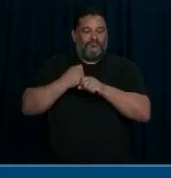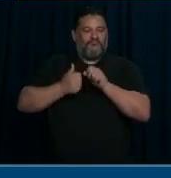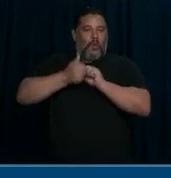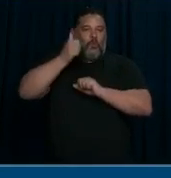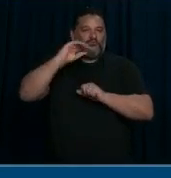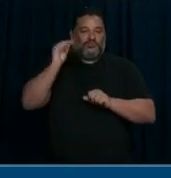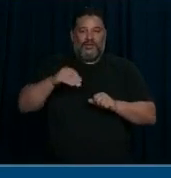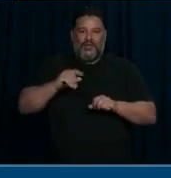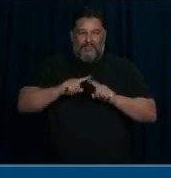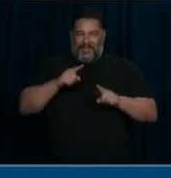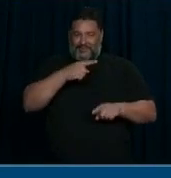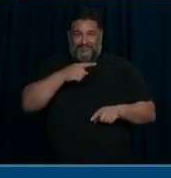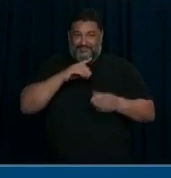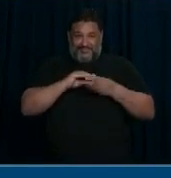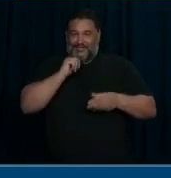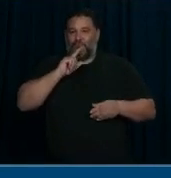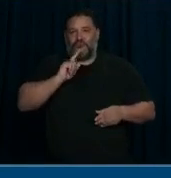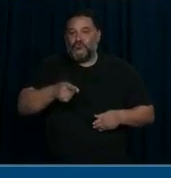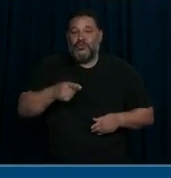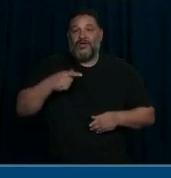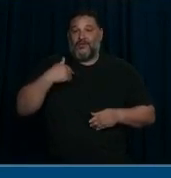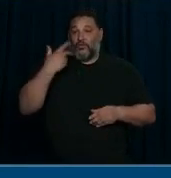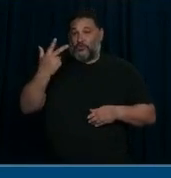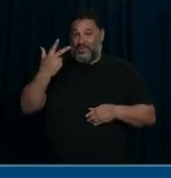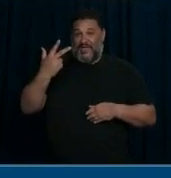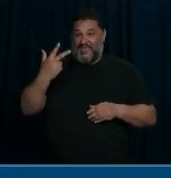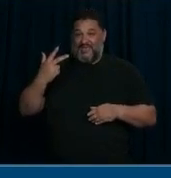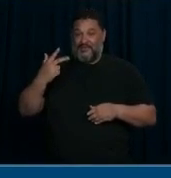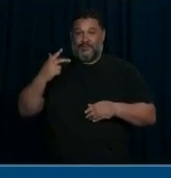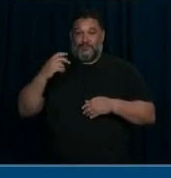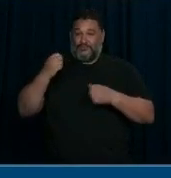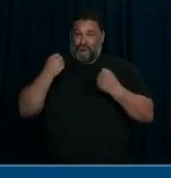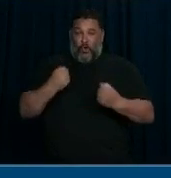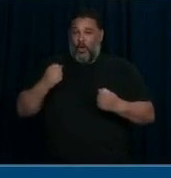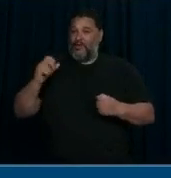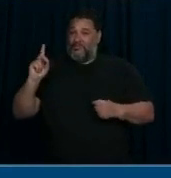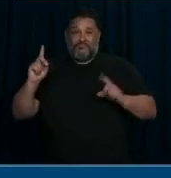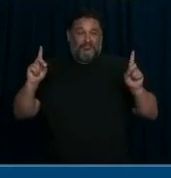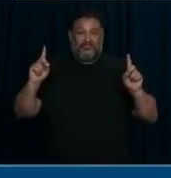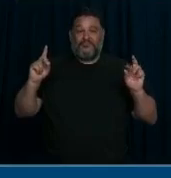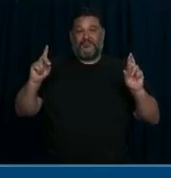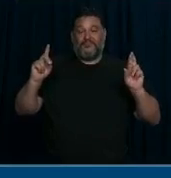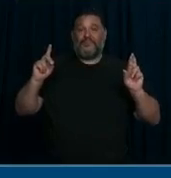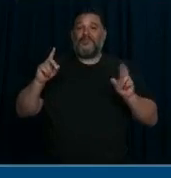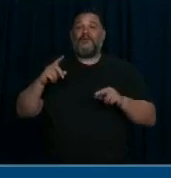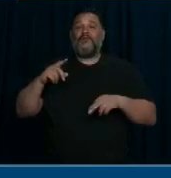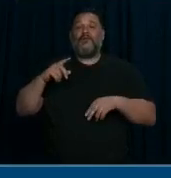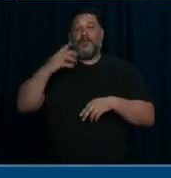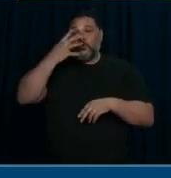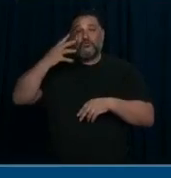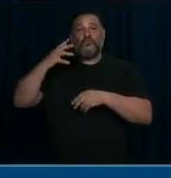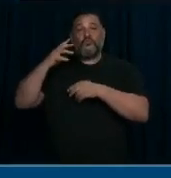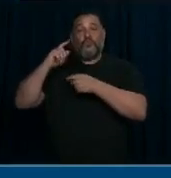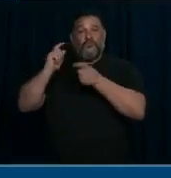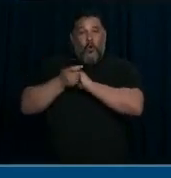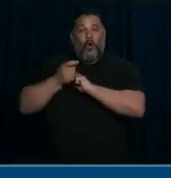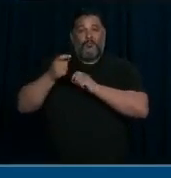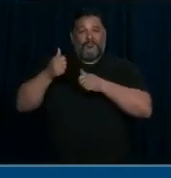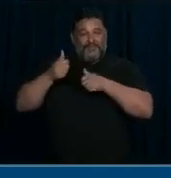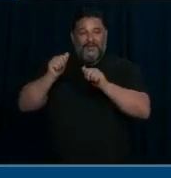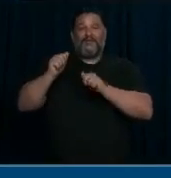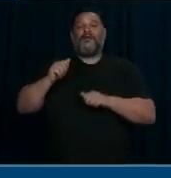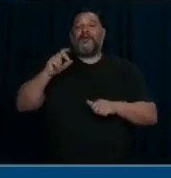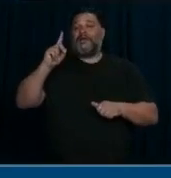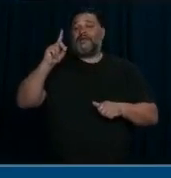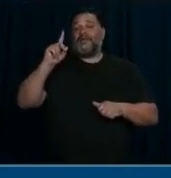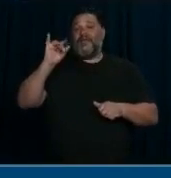had 3 solid bipartisan efforts at comprehensive immigration reform in the last 20 years. David Schweikert's been a part of 2 of